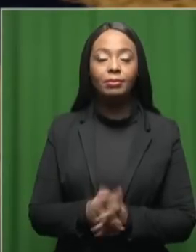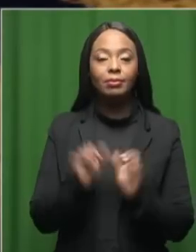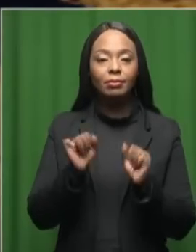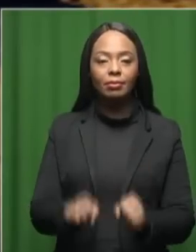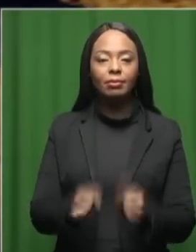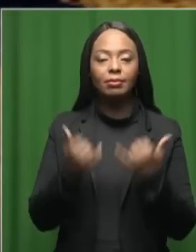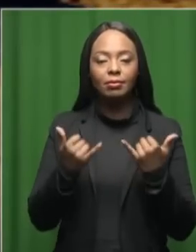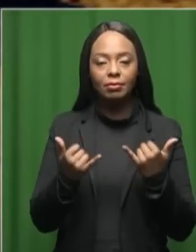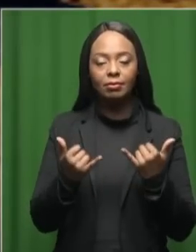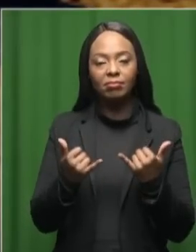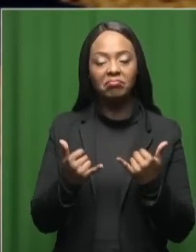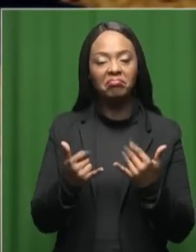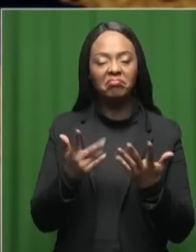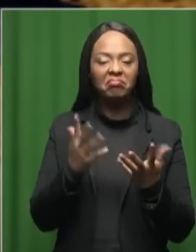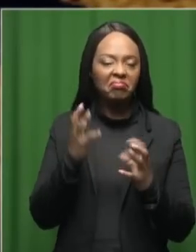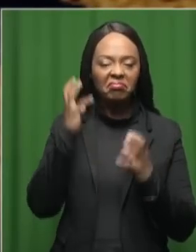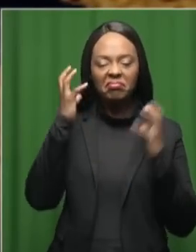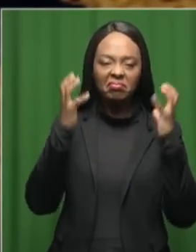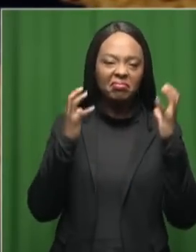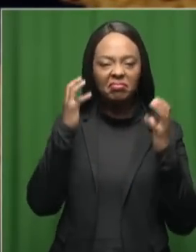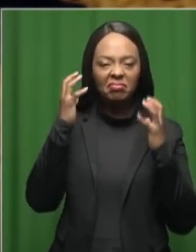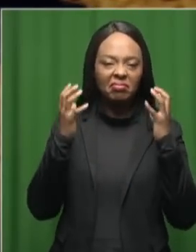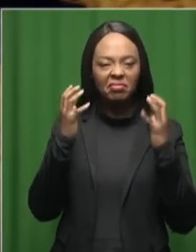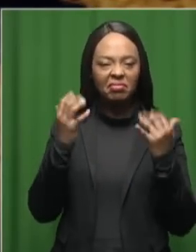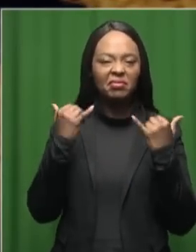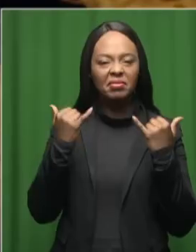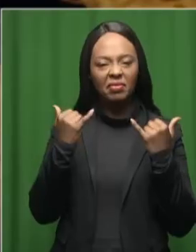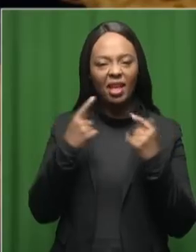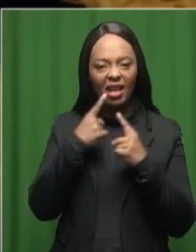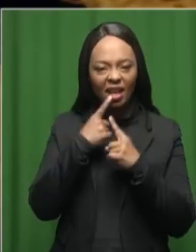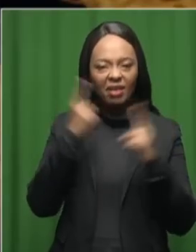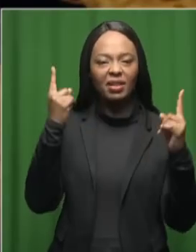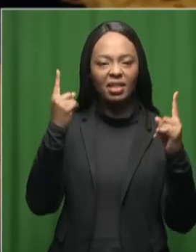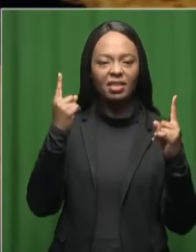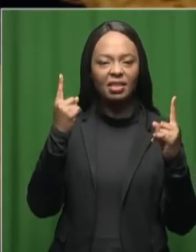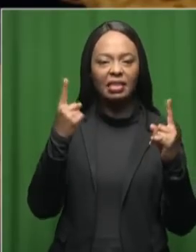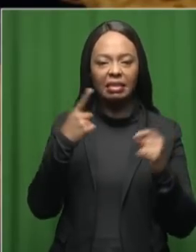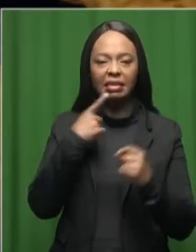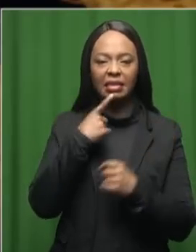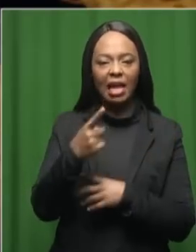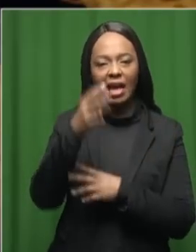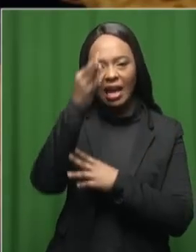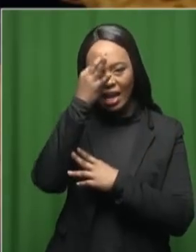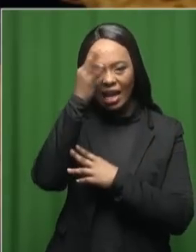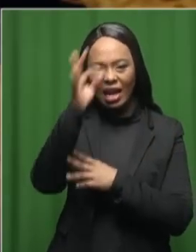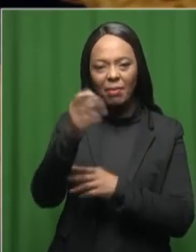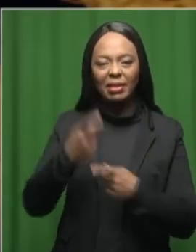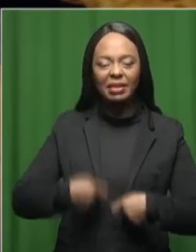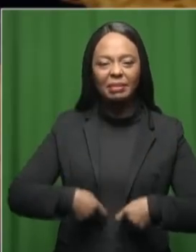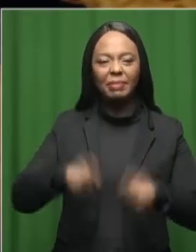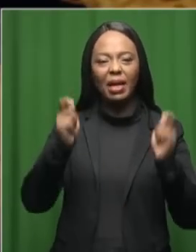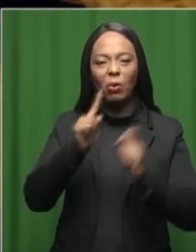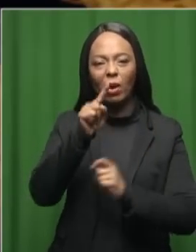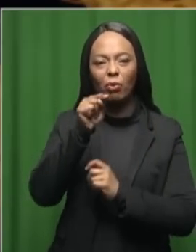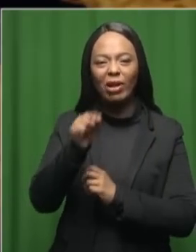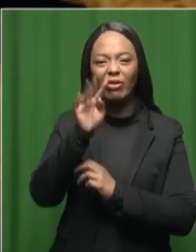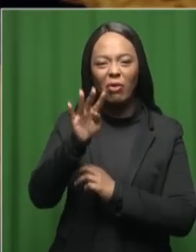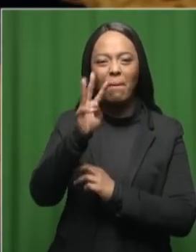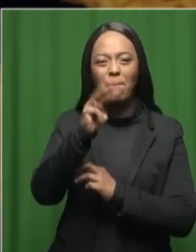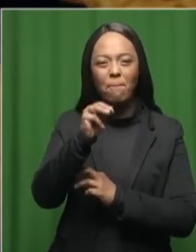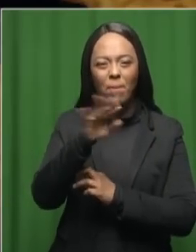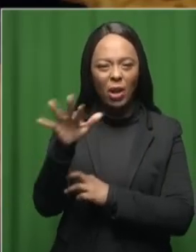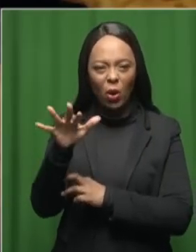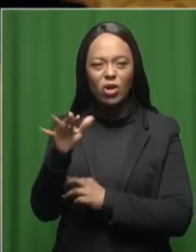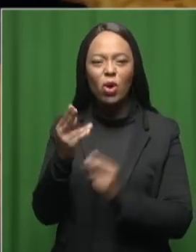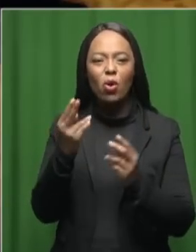Well, there has been mixed reaction to a revelation that government spent 1.4 million rand on a new kitchen, 240,000 rand